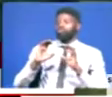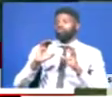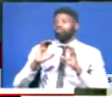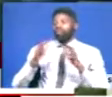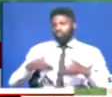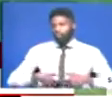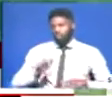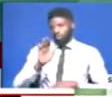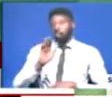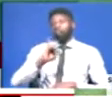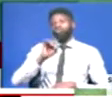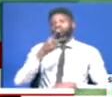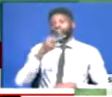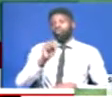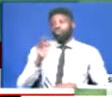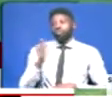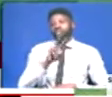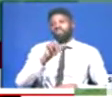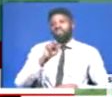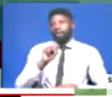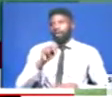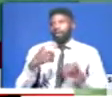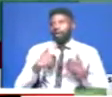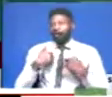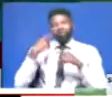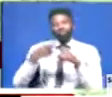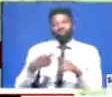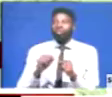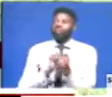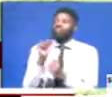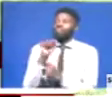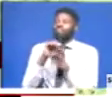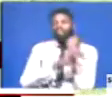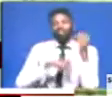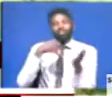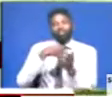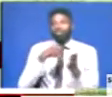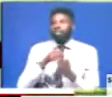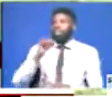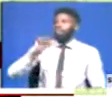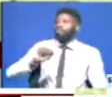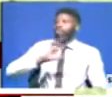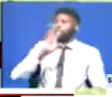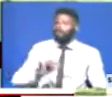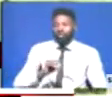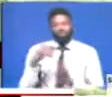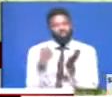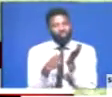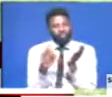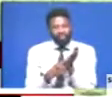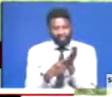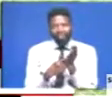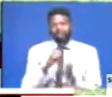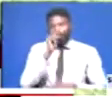of the championship, which has attracted a total of 15 countries, including South Africa, Uganda, Tanzania, Zambia,